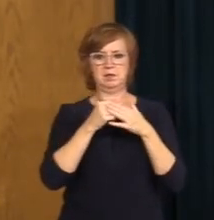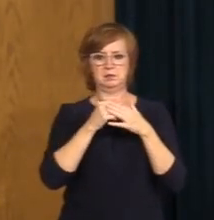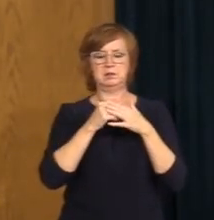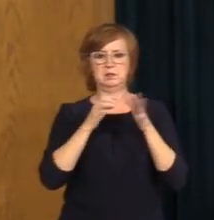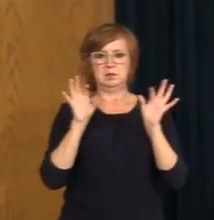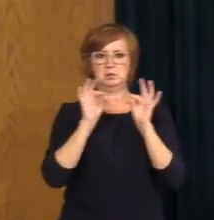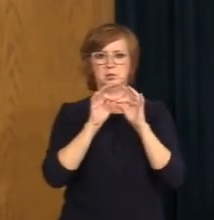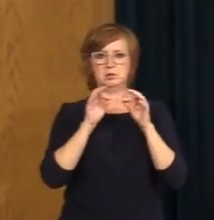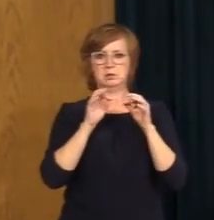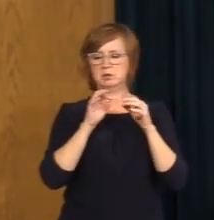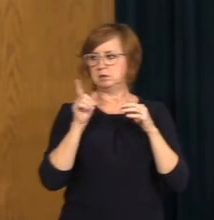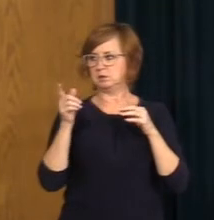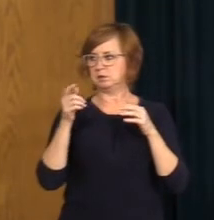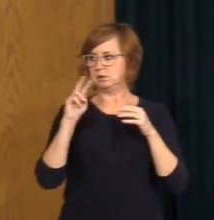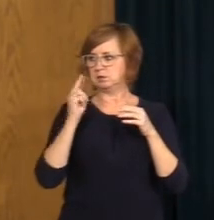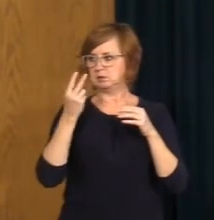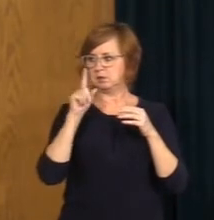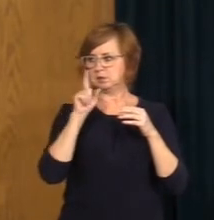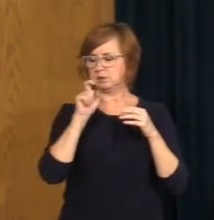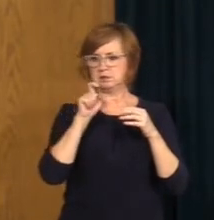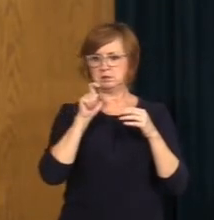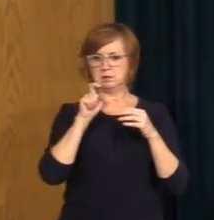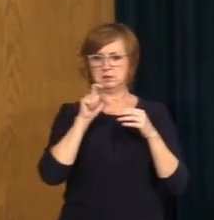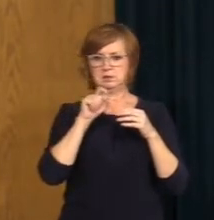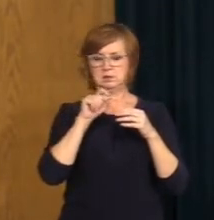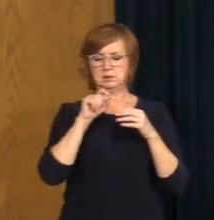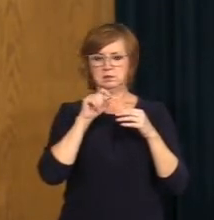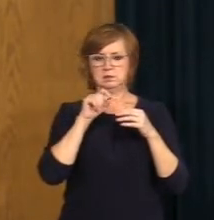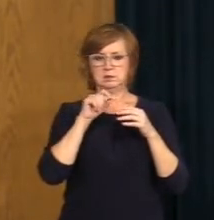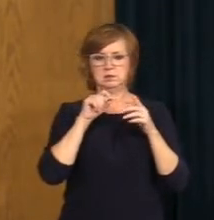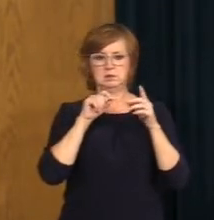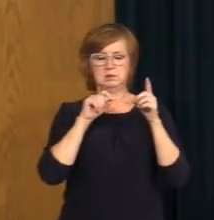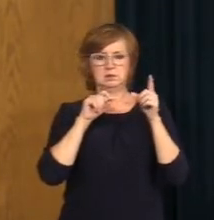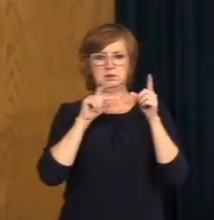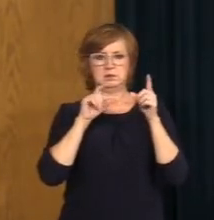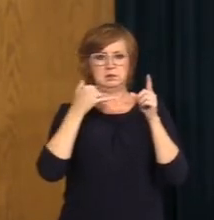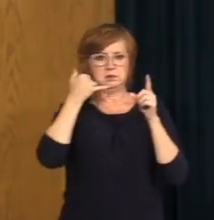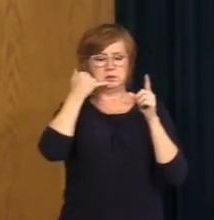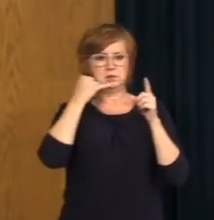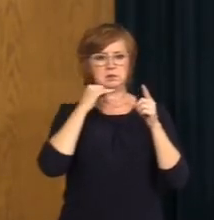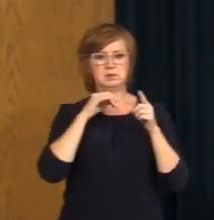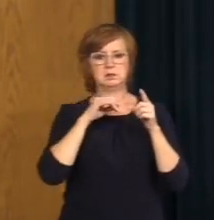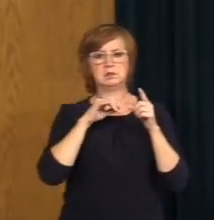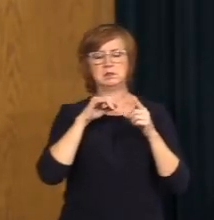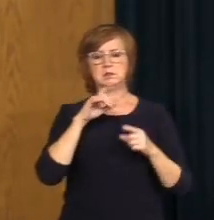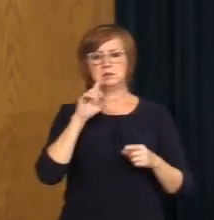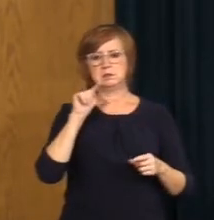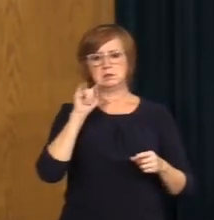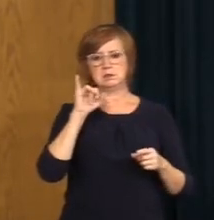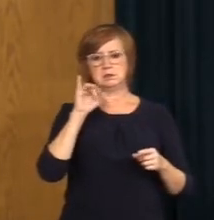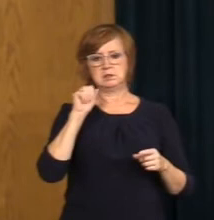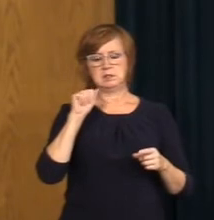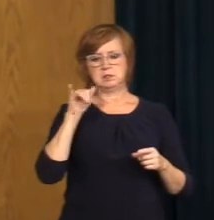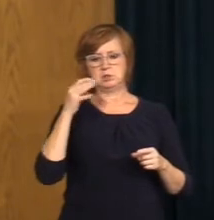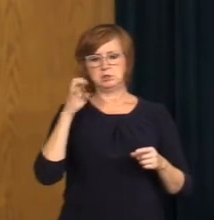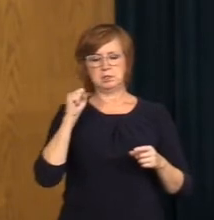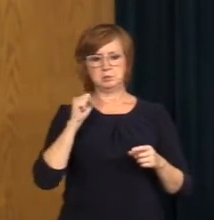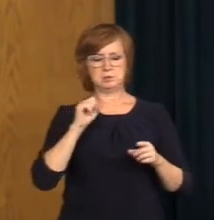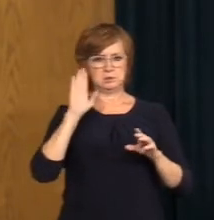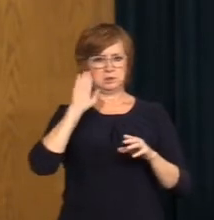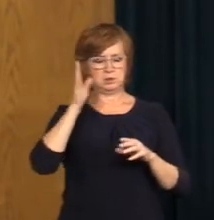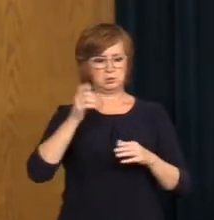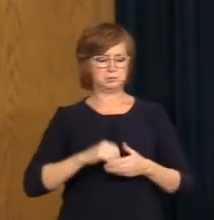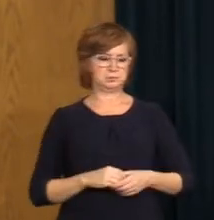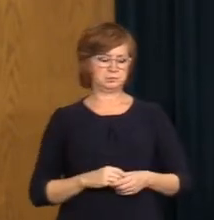Thank you, Doctor. Moderator, do we have another caller on the line? We have Tia James from the Star Phoenix. Good afternoon,